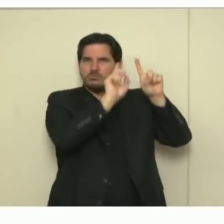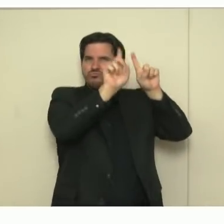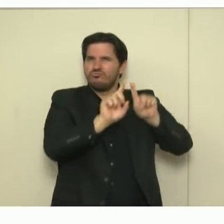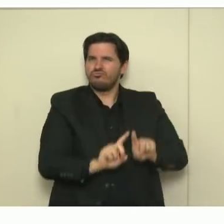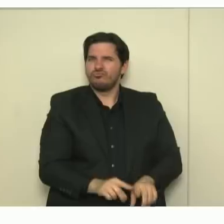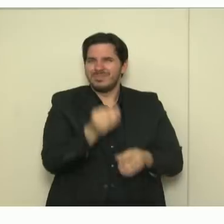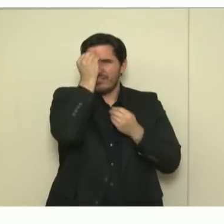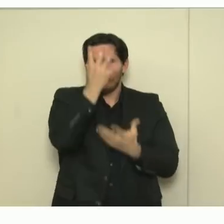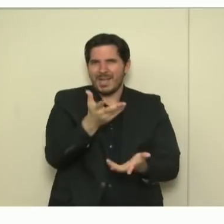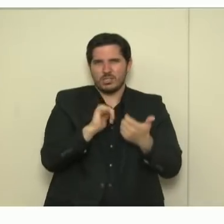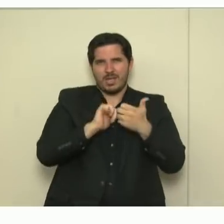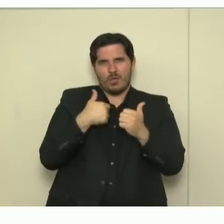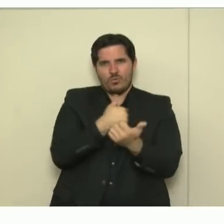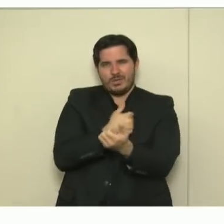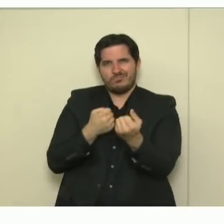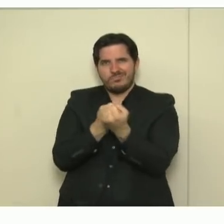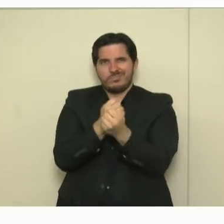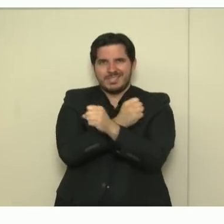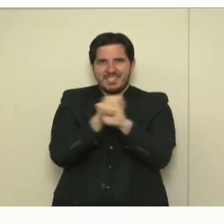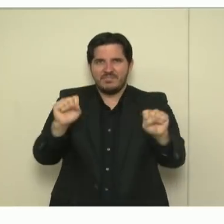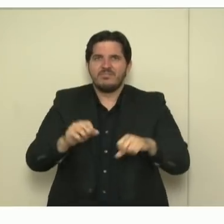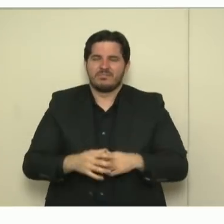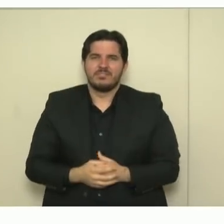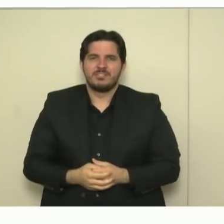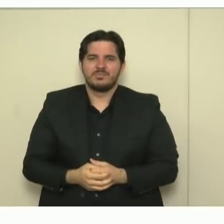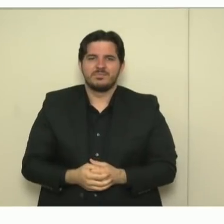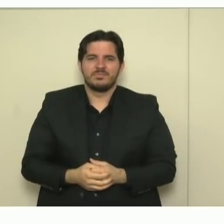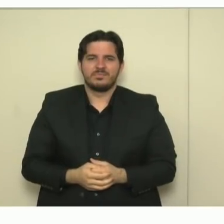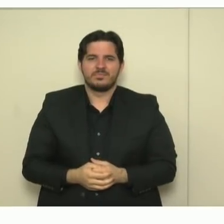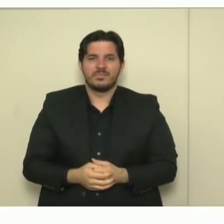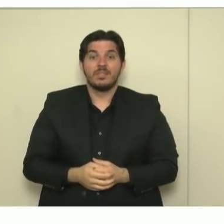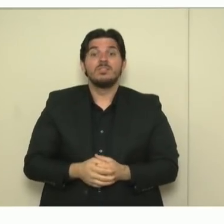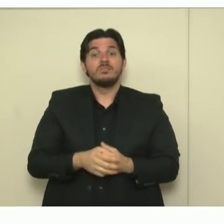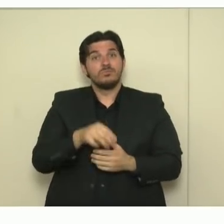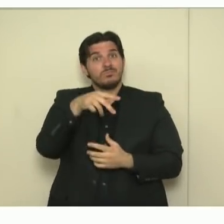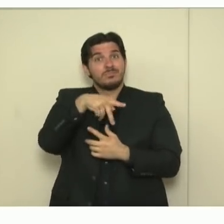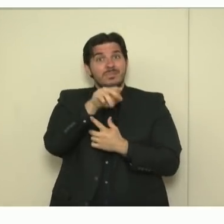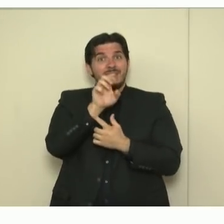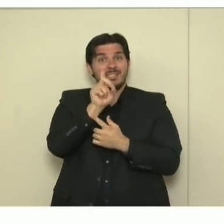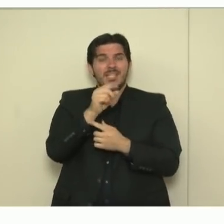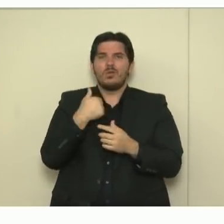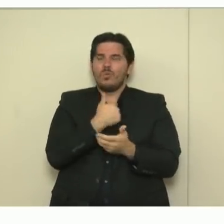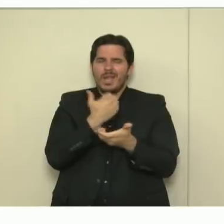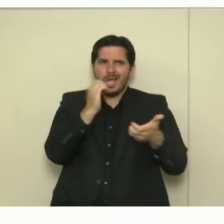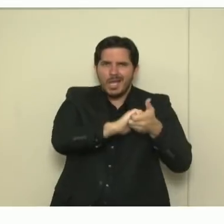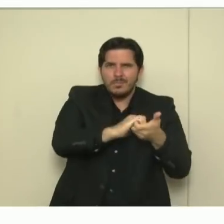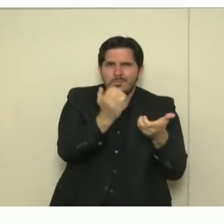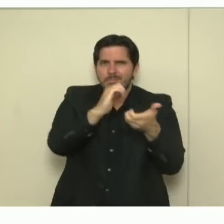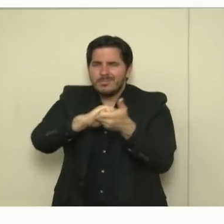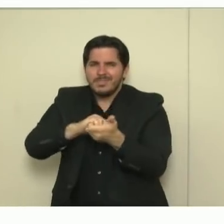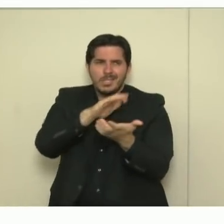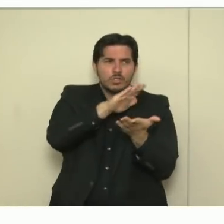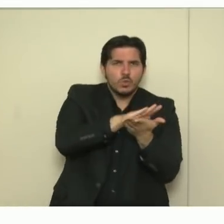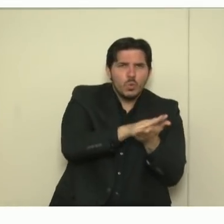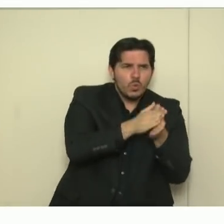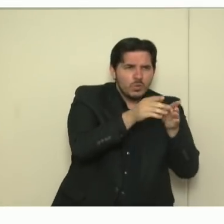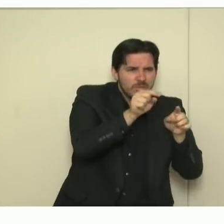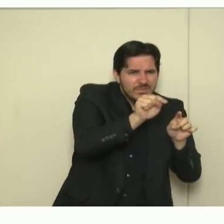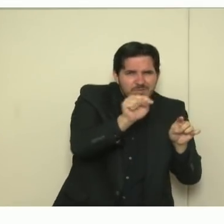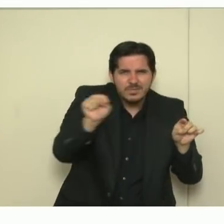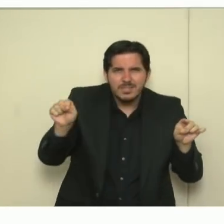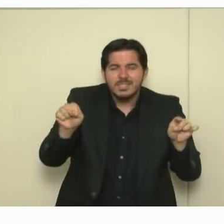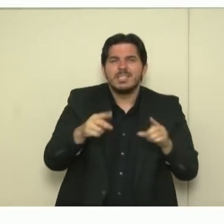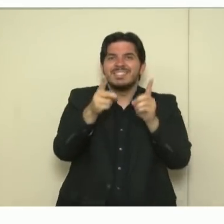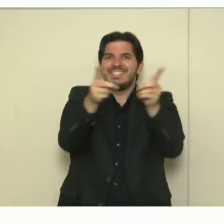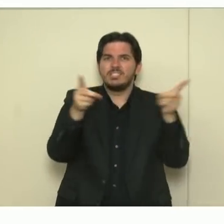Department, we are actively working with our schools and districts, both on the planning process, the PPE distribution